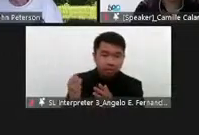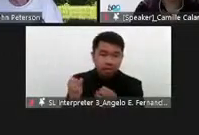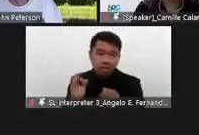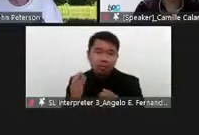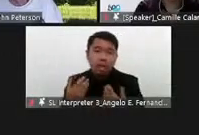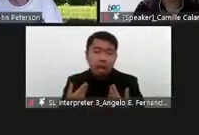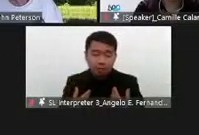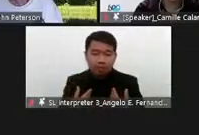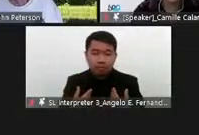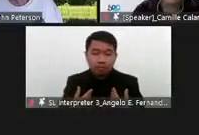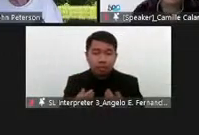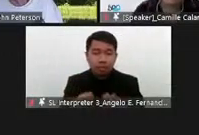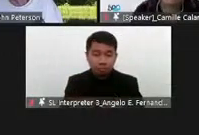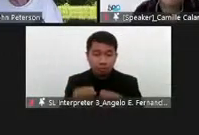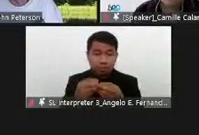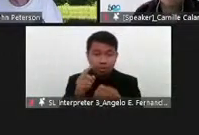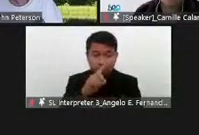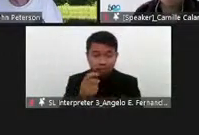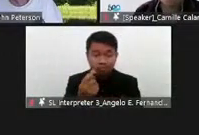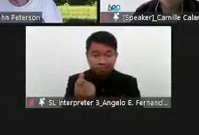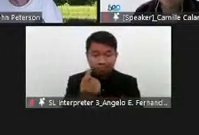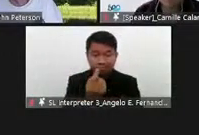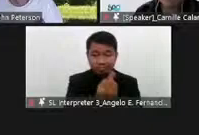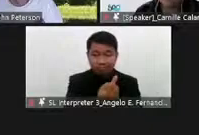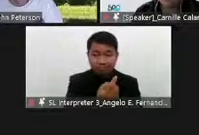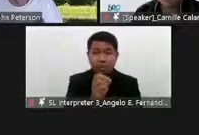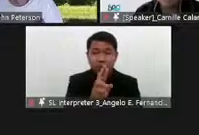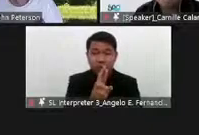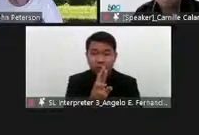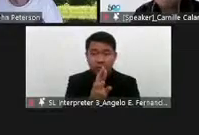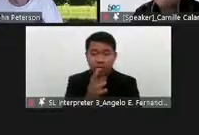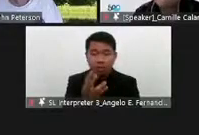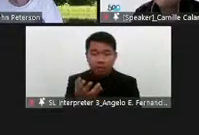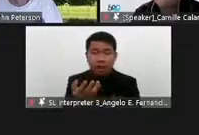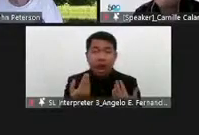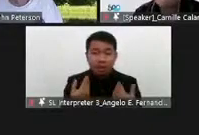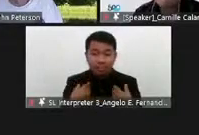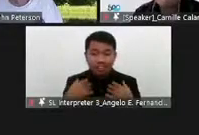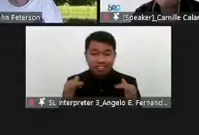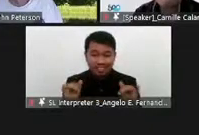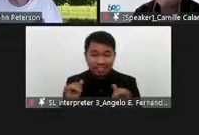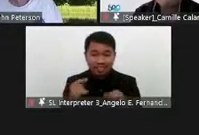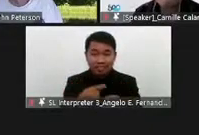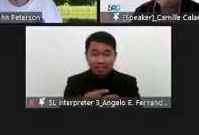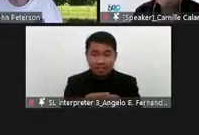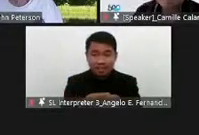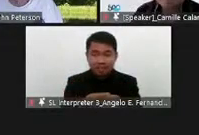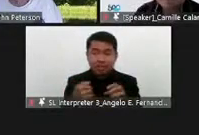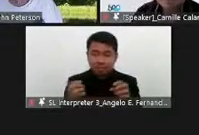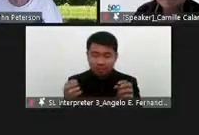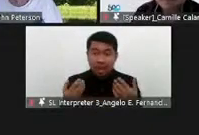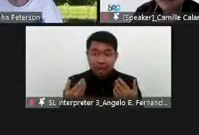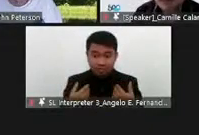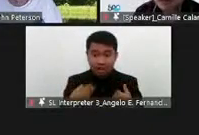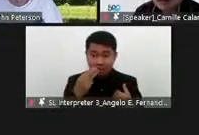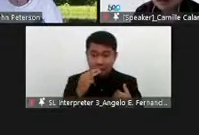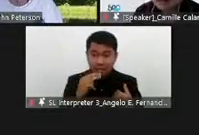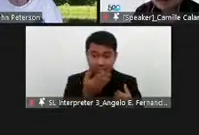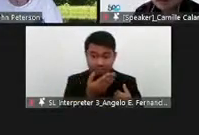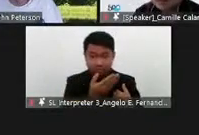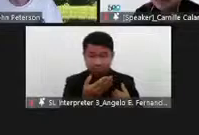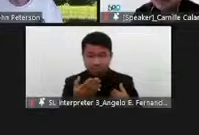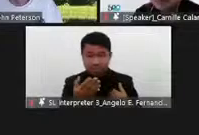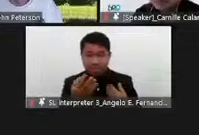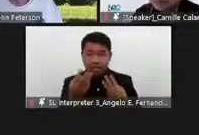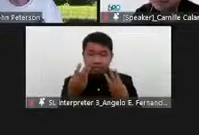have questions for each other, or at the same time, if you have a message that you'd like our audience to